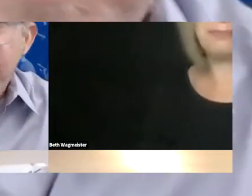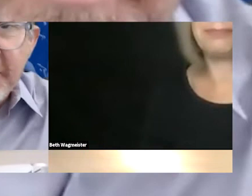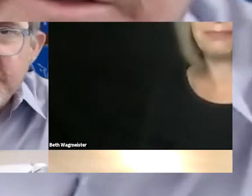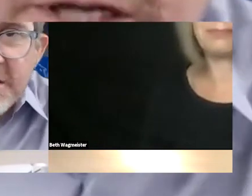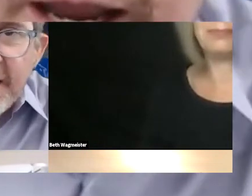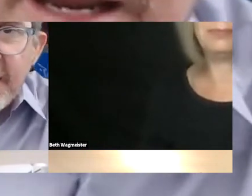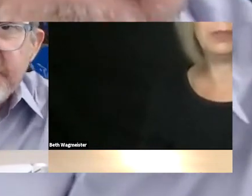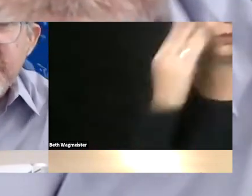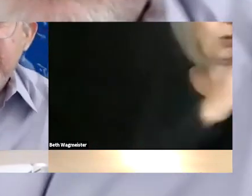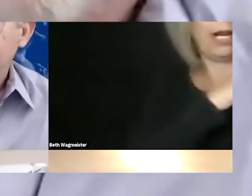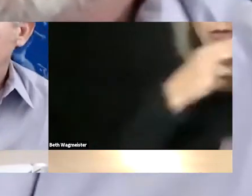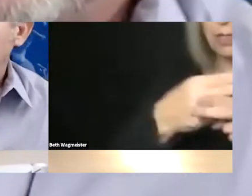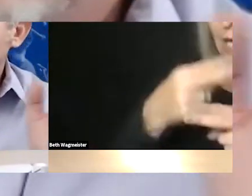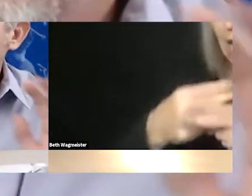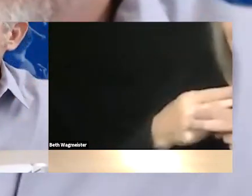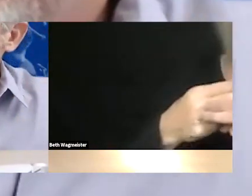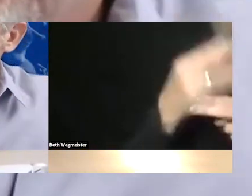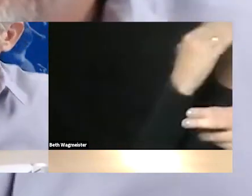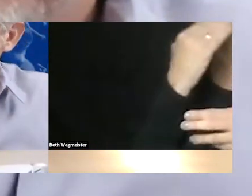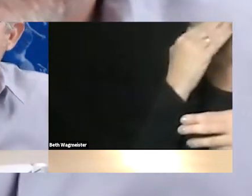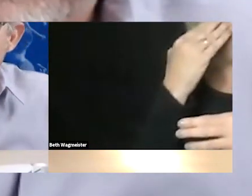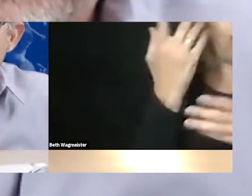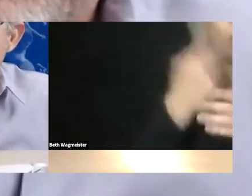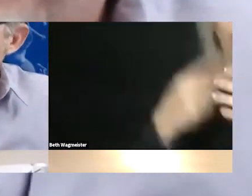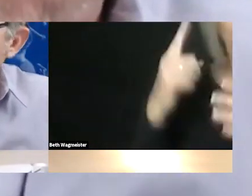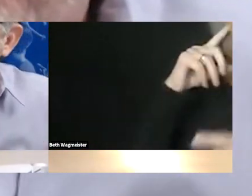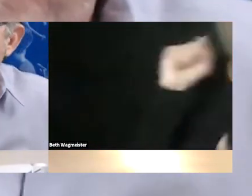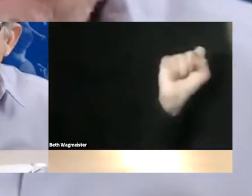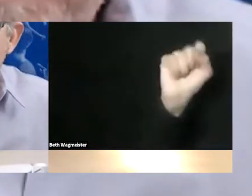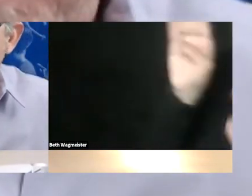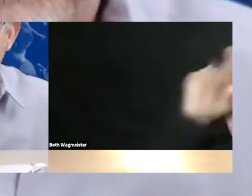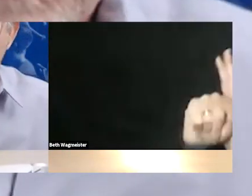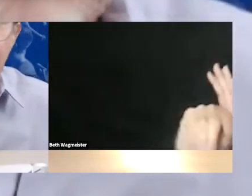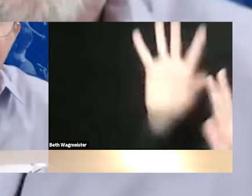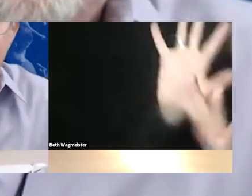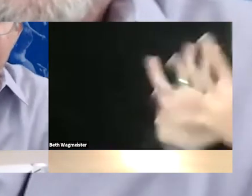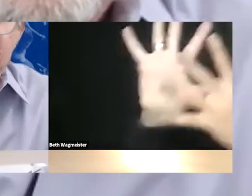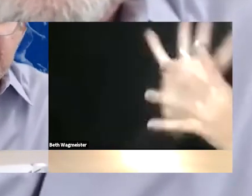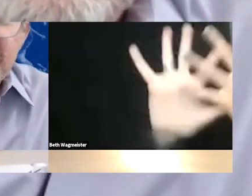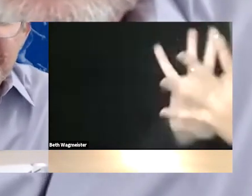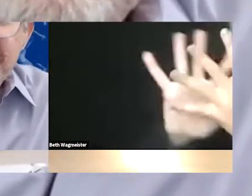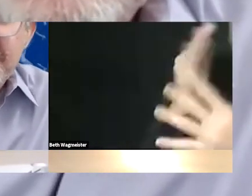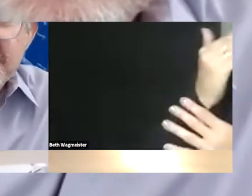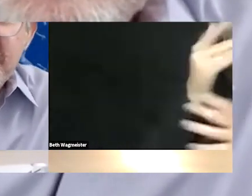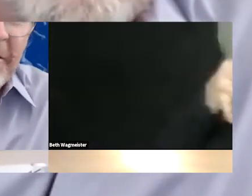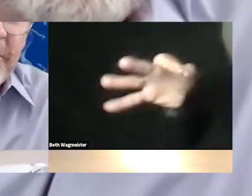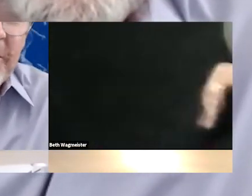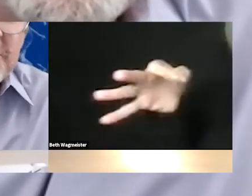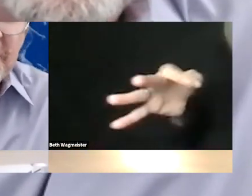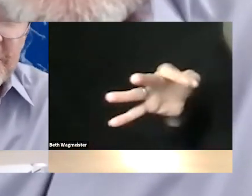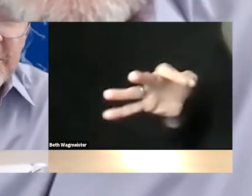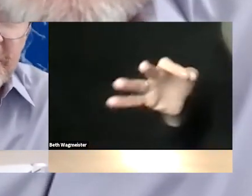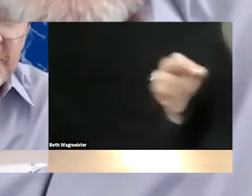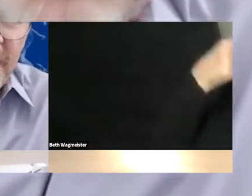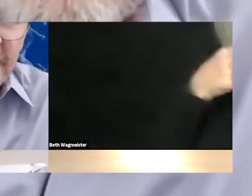you'll know the characters' names. You'll know what that sound is that you're not quite making out in the background. So even as a hearing